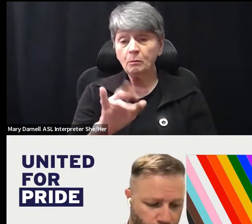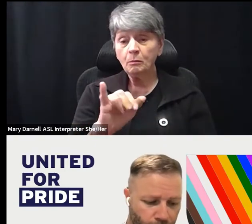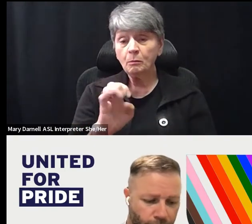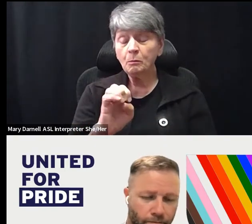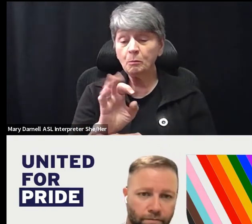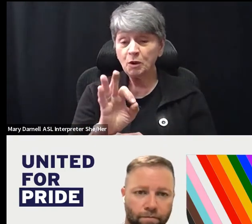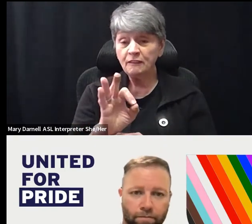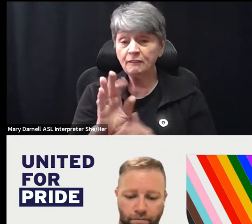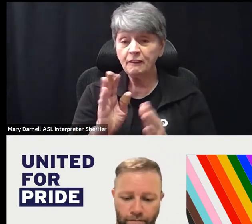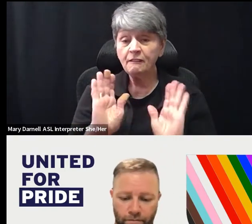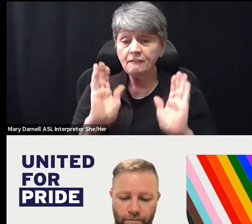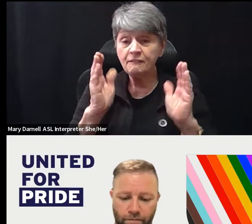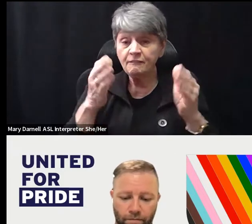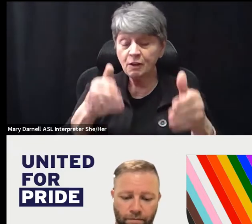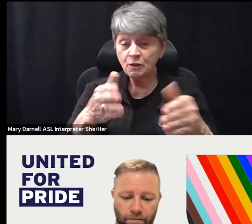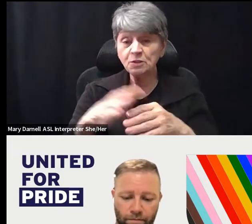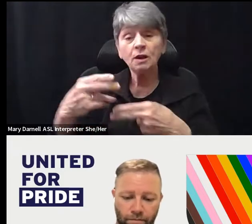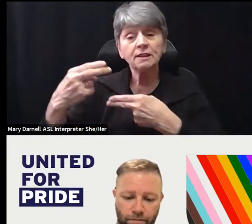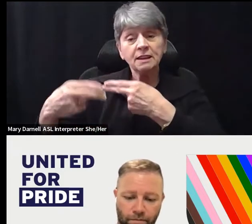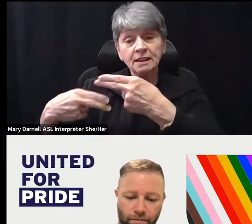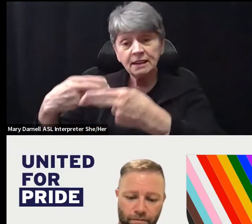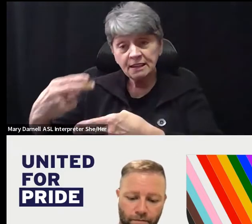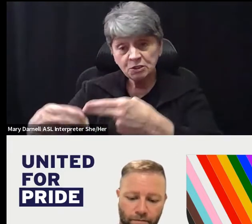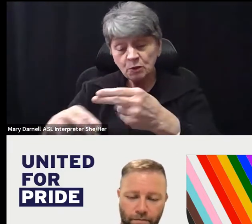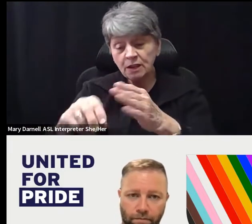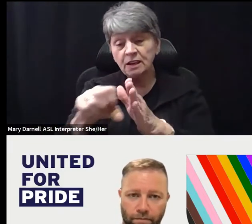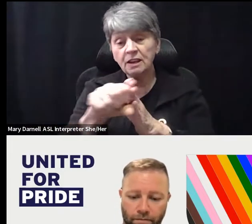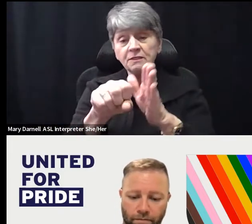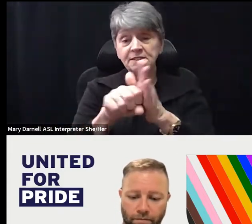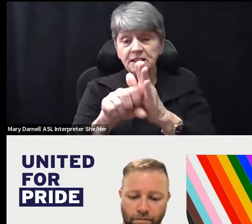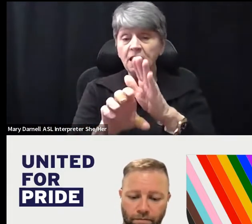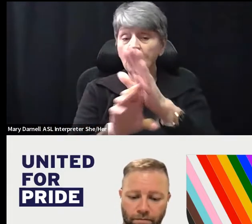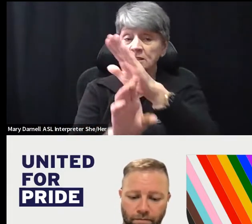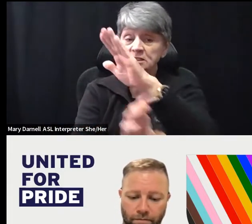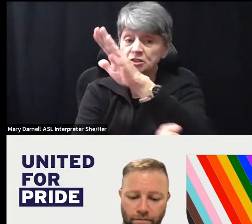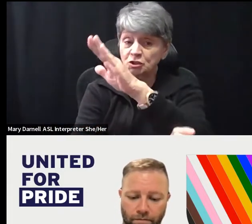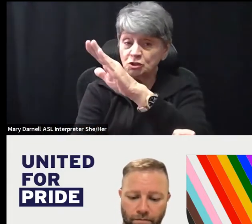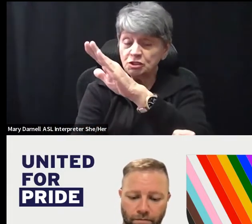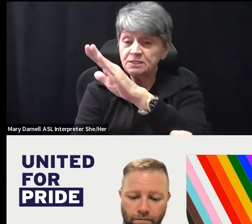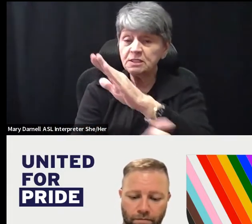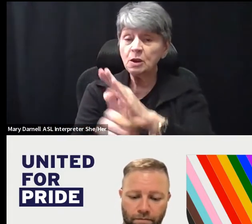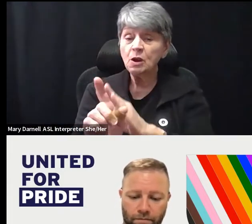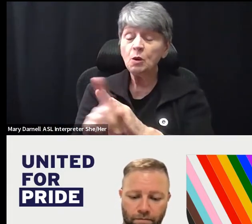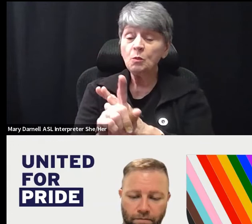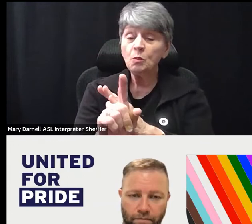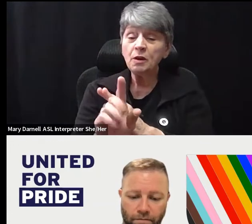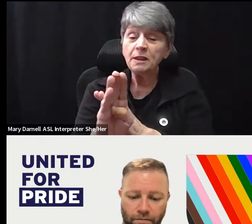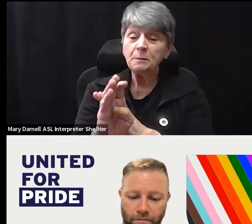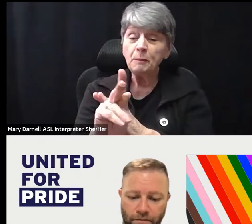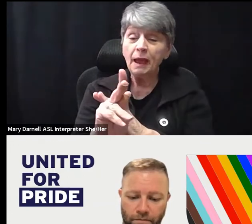on the history of state constitutional provisions that were the backbone of the federal First